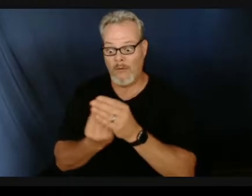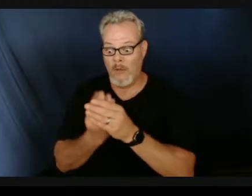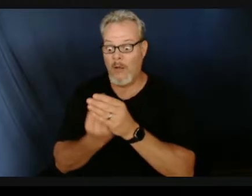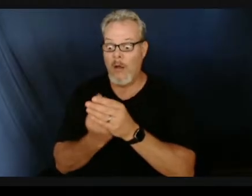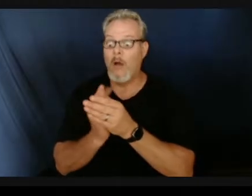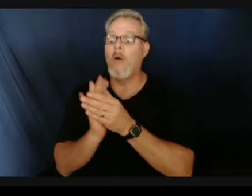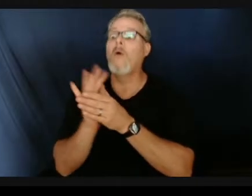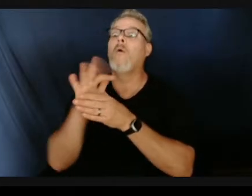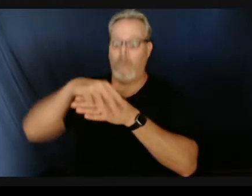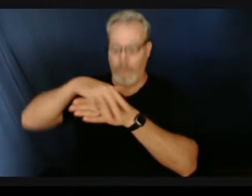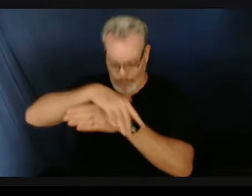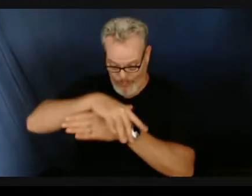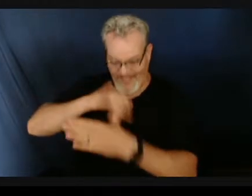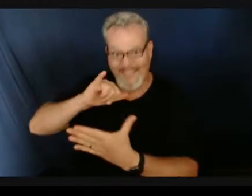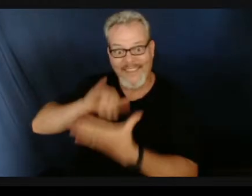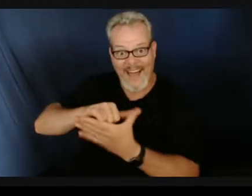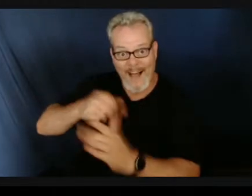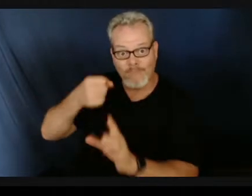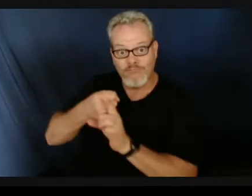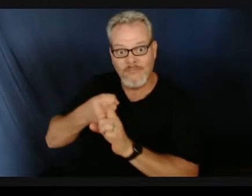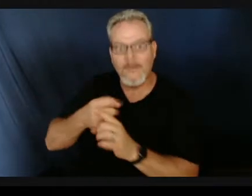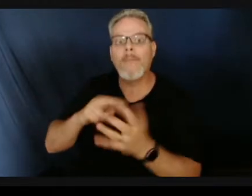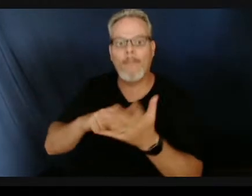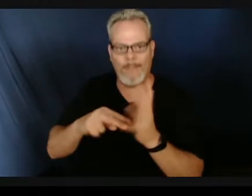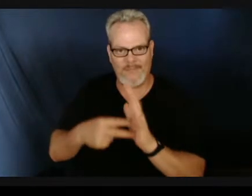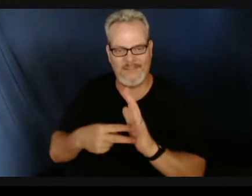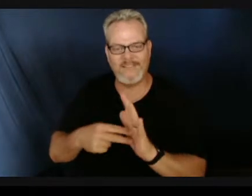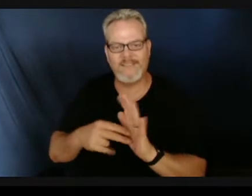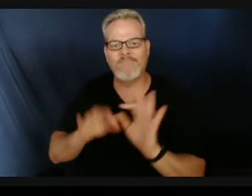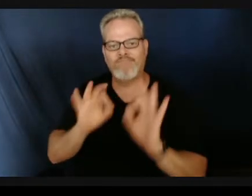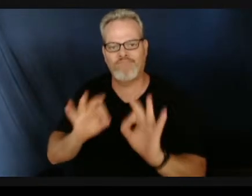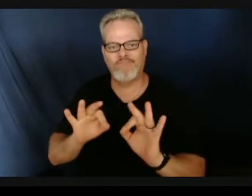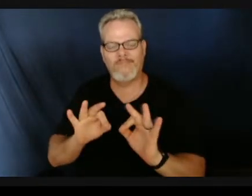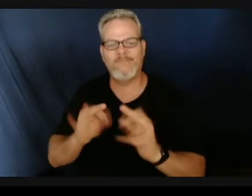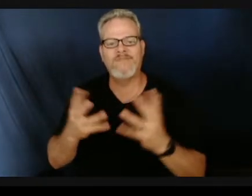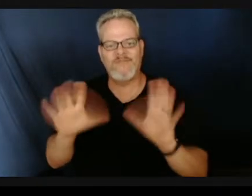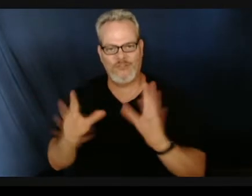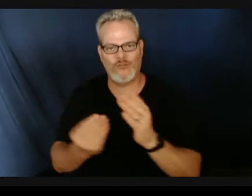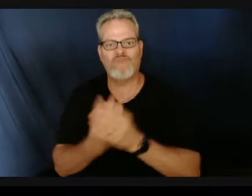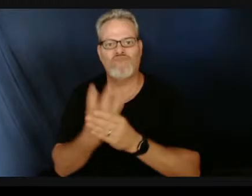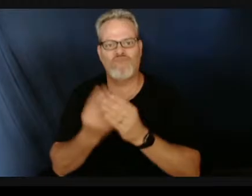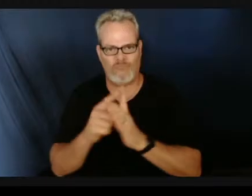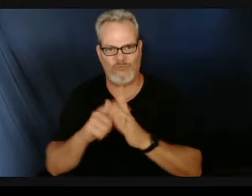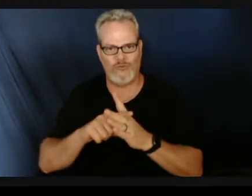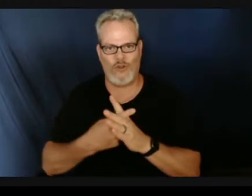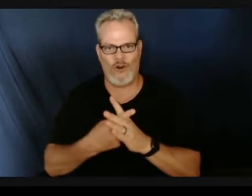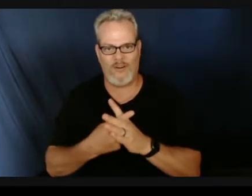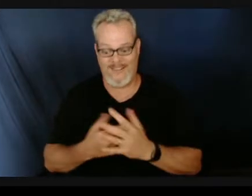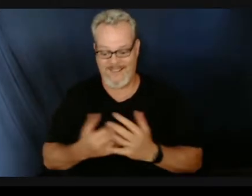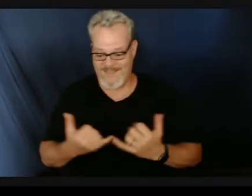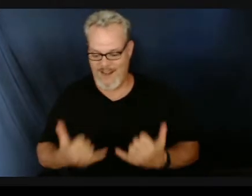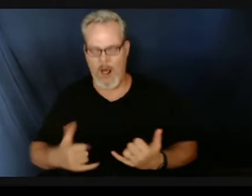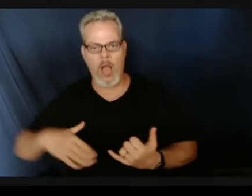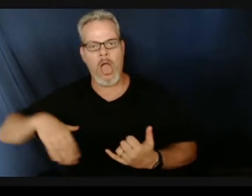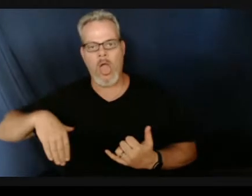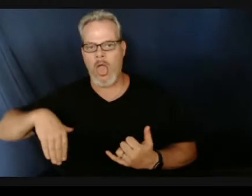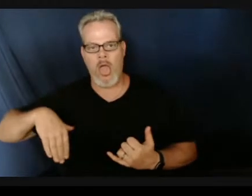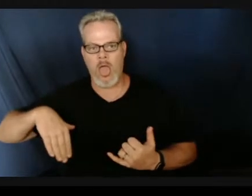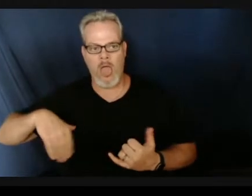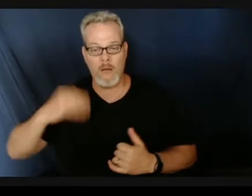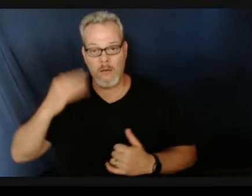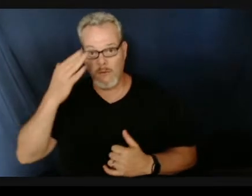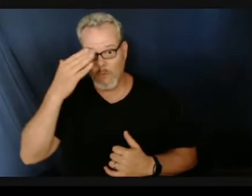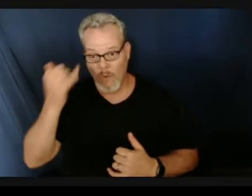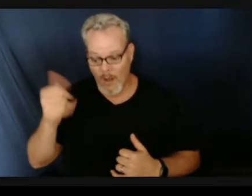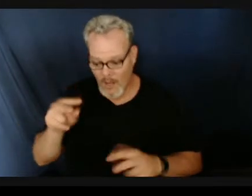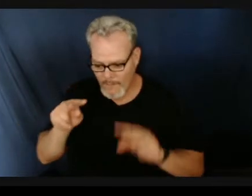episode. We are seeing overflows now, and they did not call it this time. Perhaps this is because you look